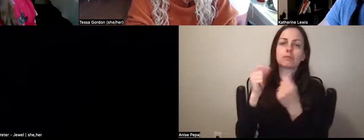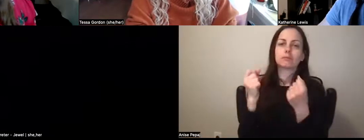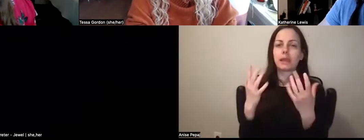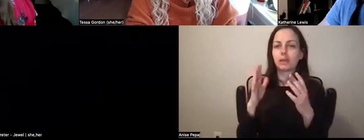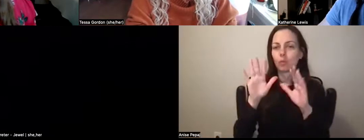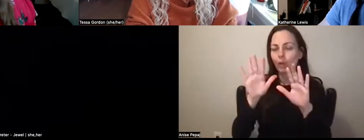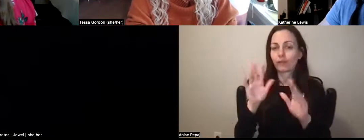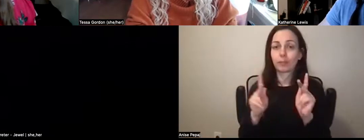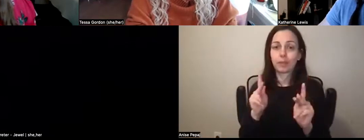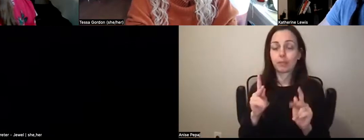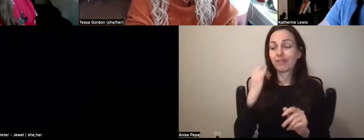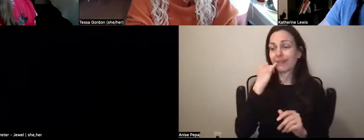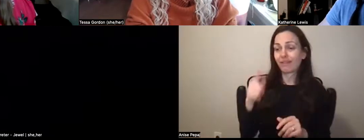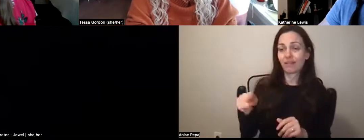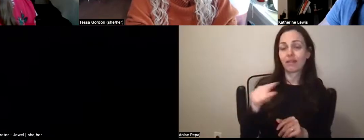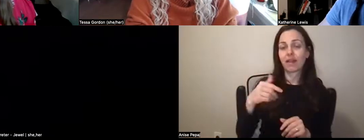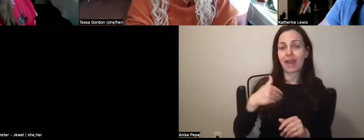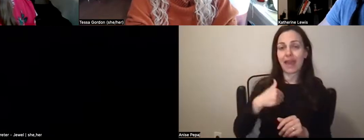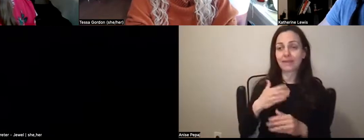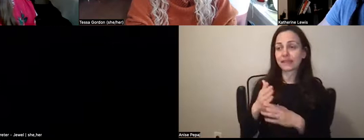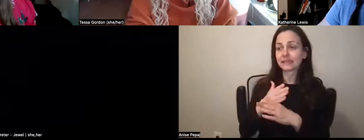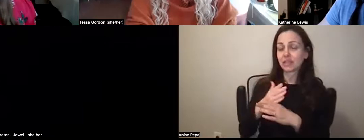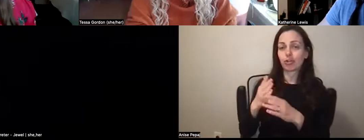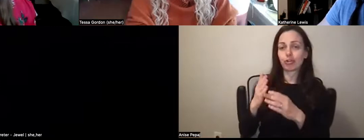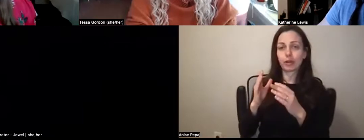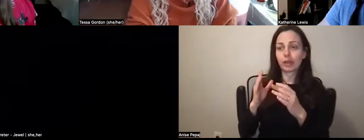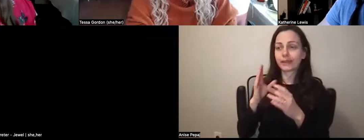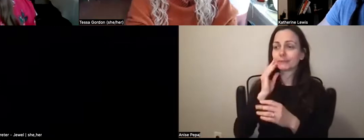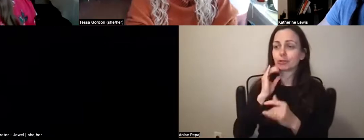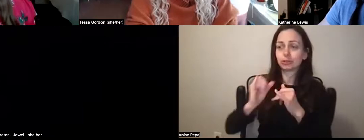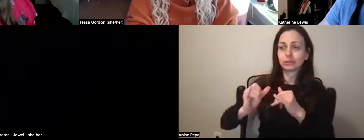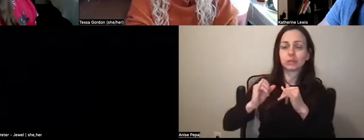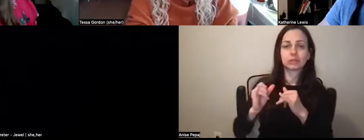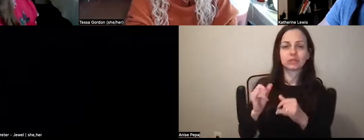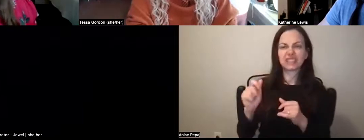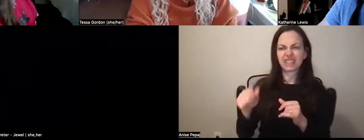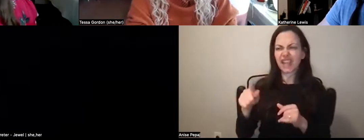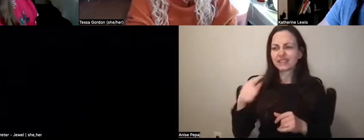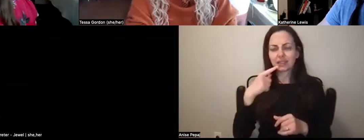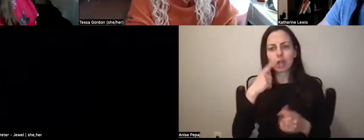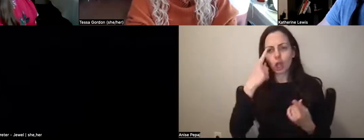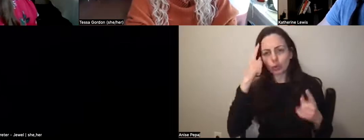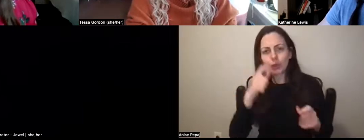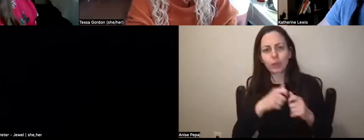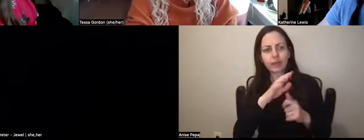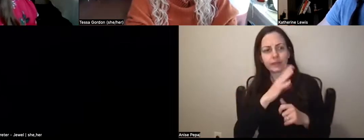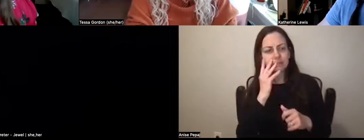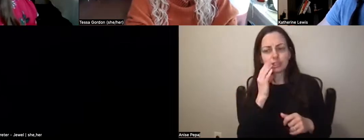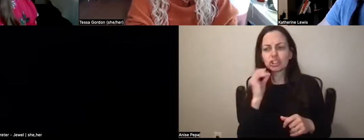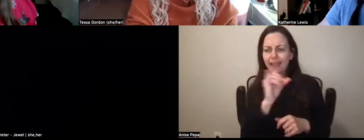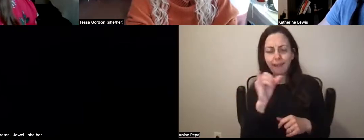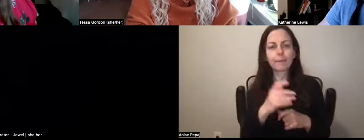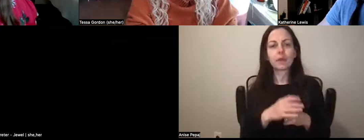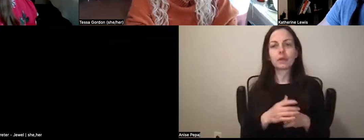others that have a shared experience and can relate to a lot of what you're going through. If it's a Facebook community, I think